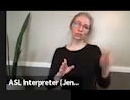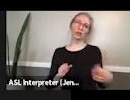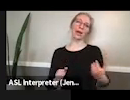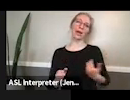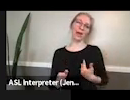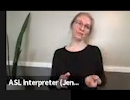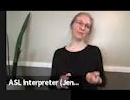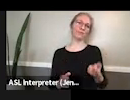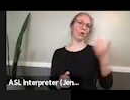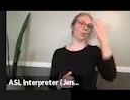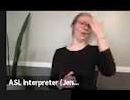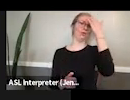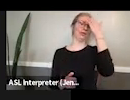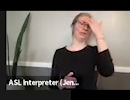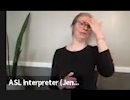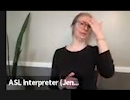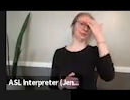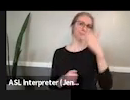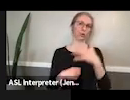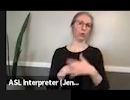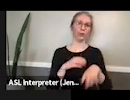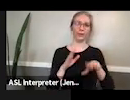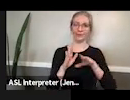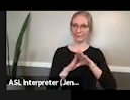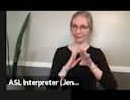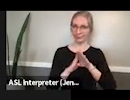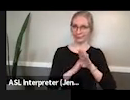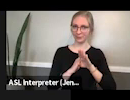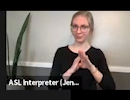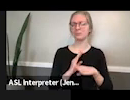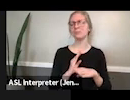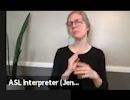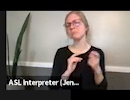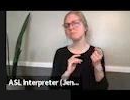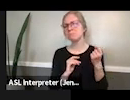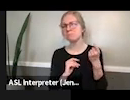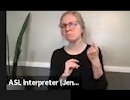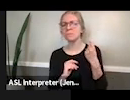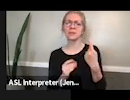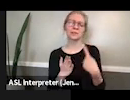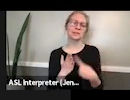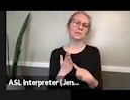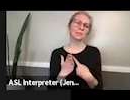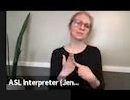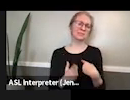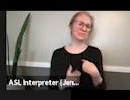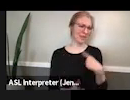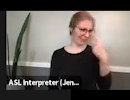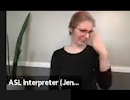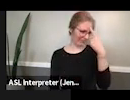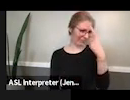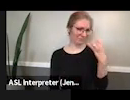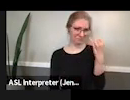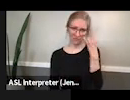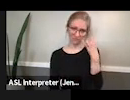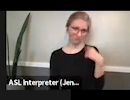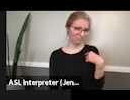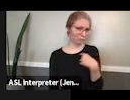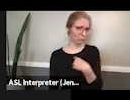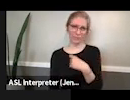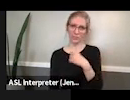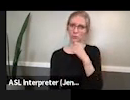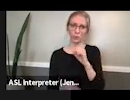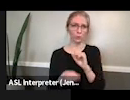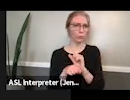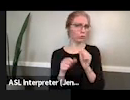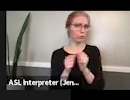very, very early development. And yet sometimes I think if we are not working with kids birth to 2,